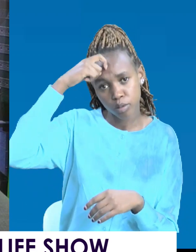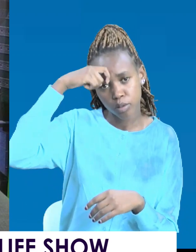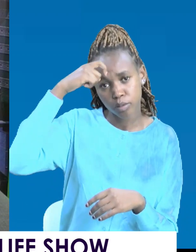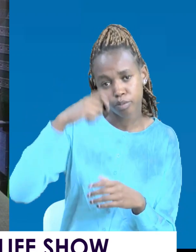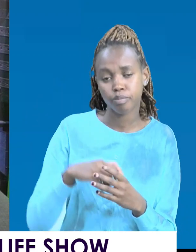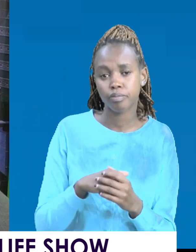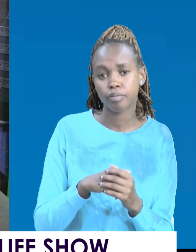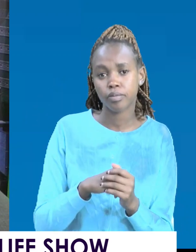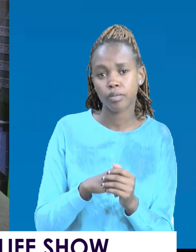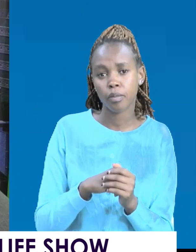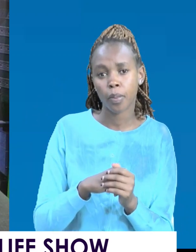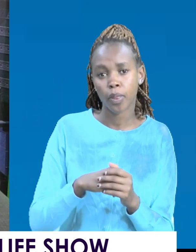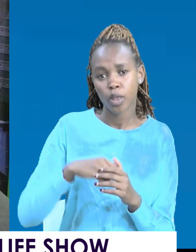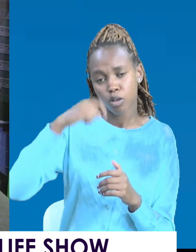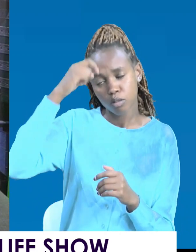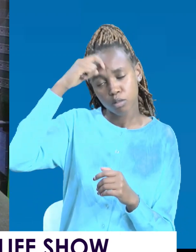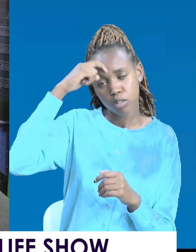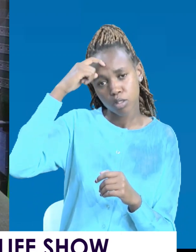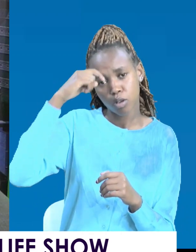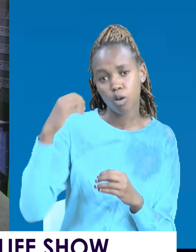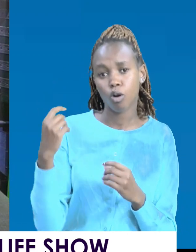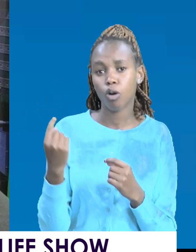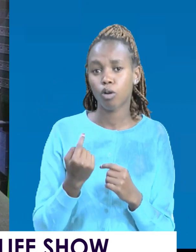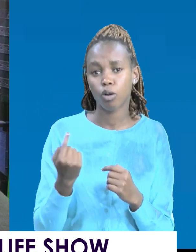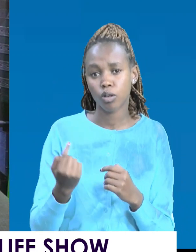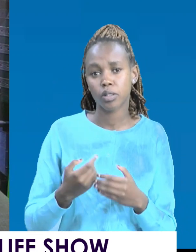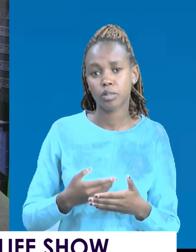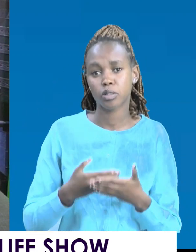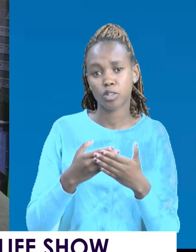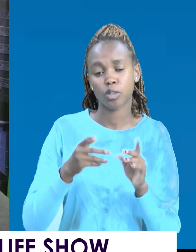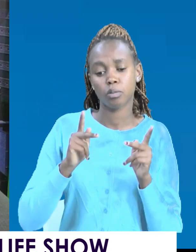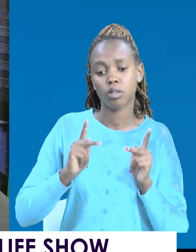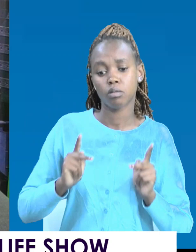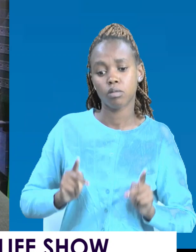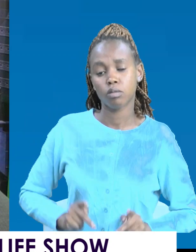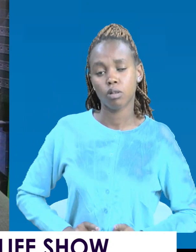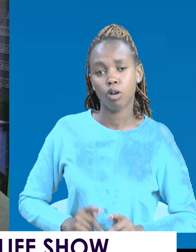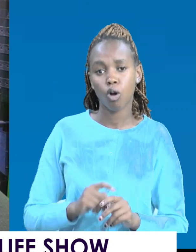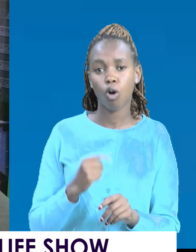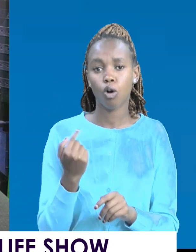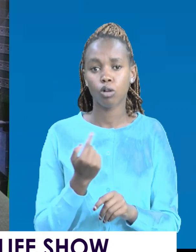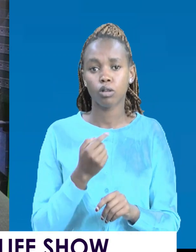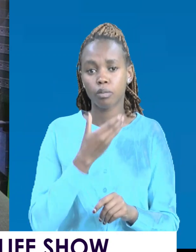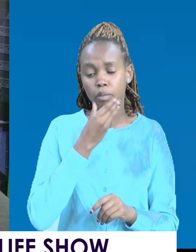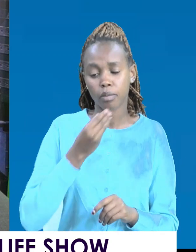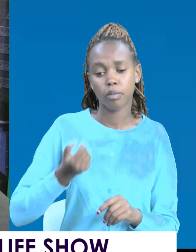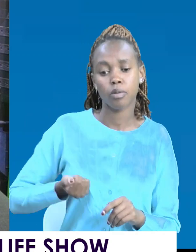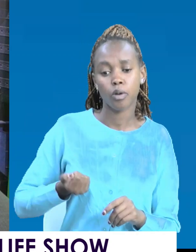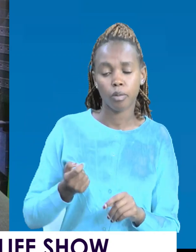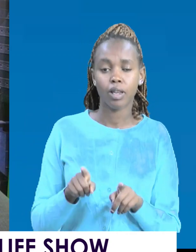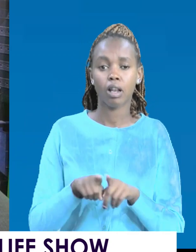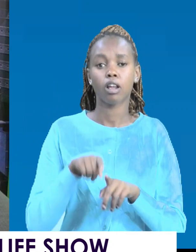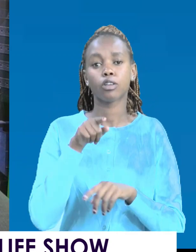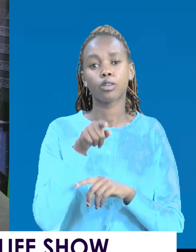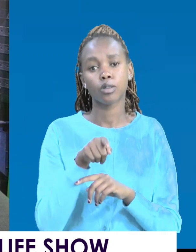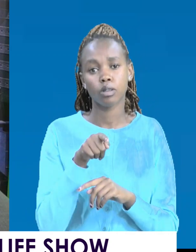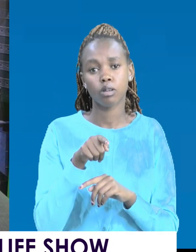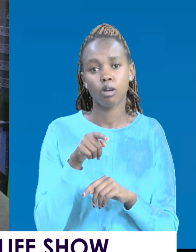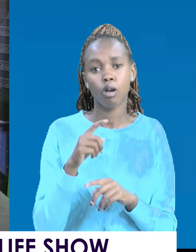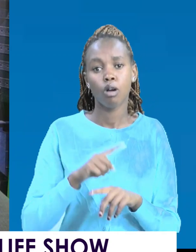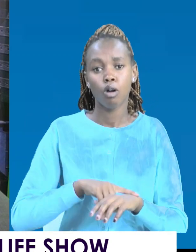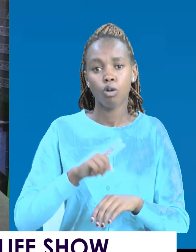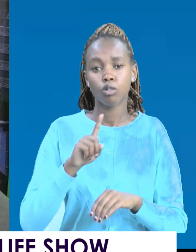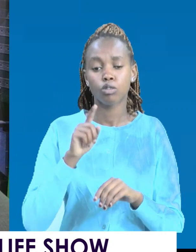can only be brought out to humanity. It can only be brought out to men and women like you. It is when you see